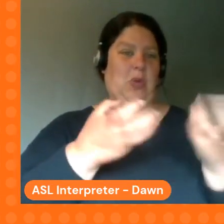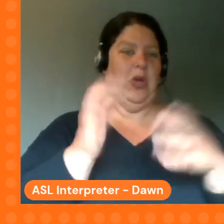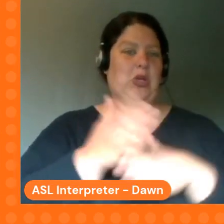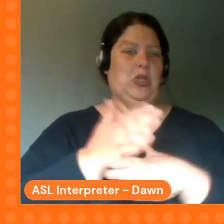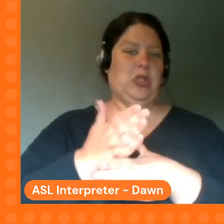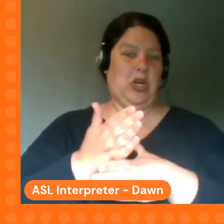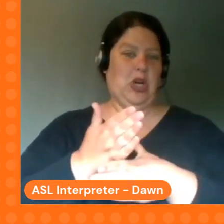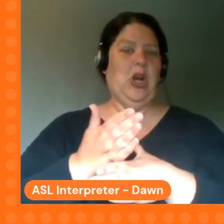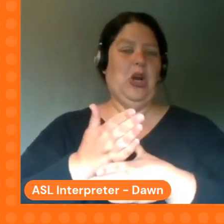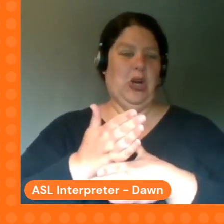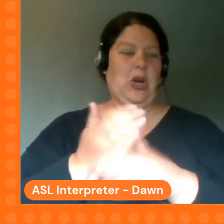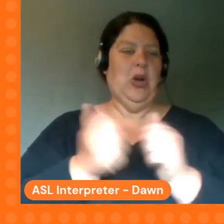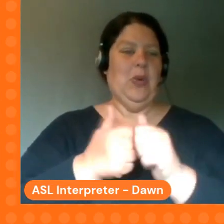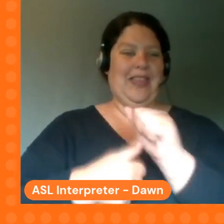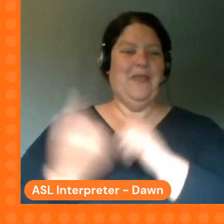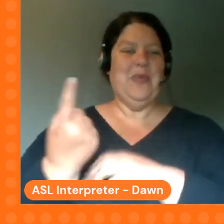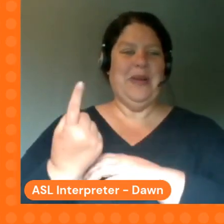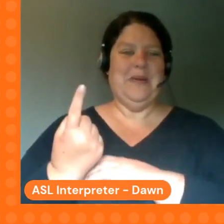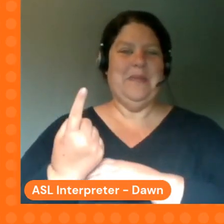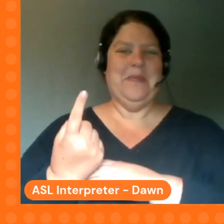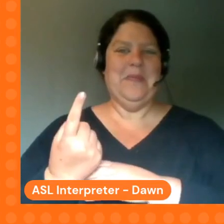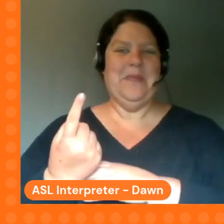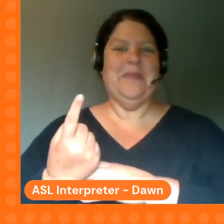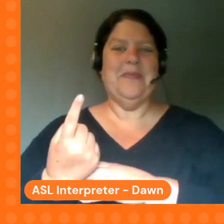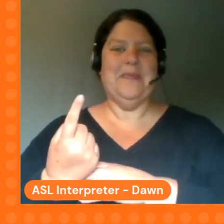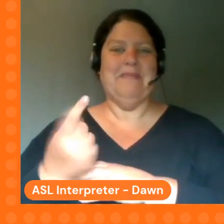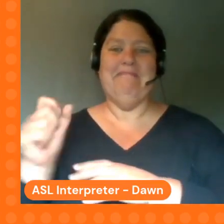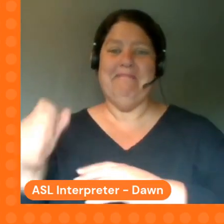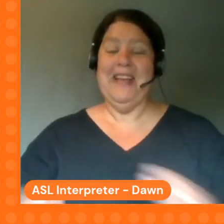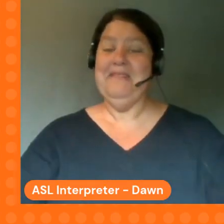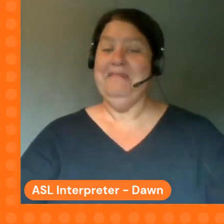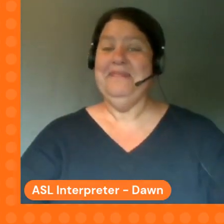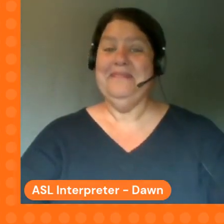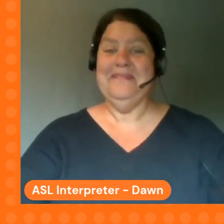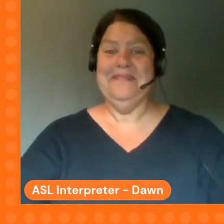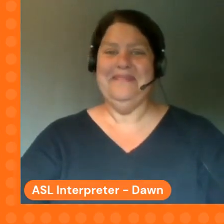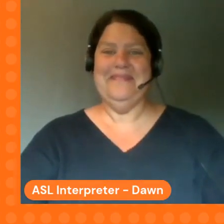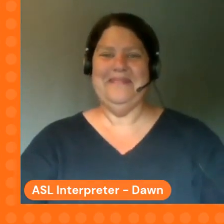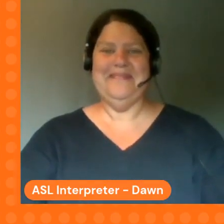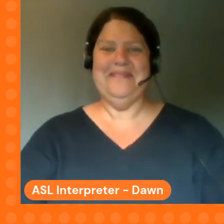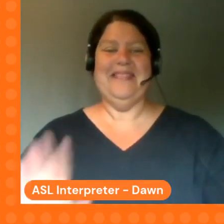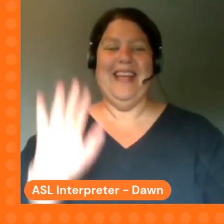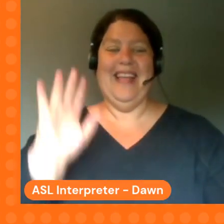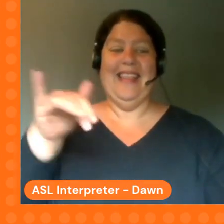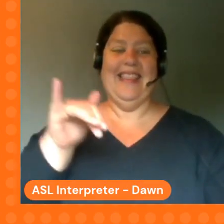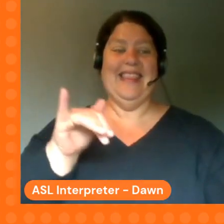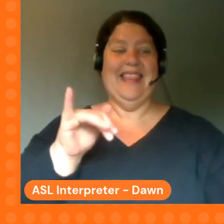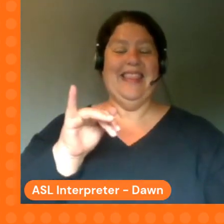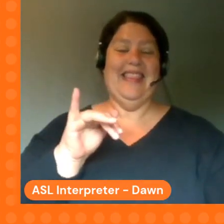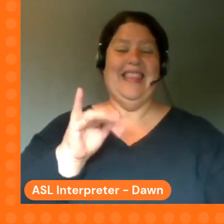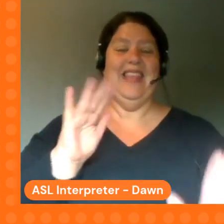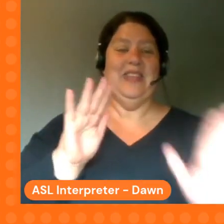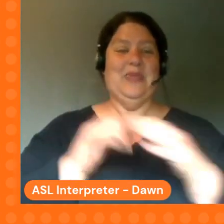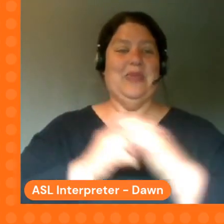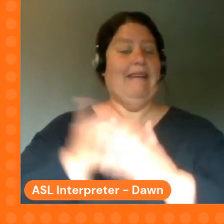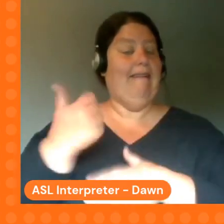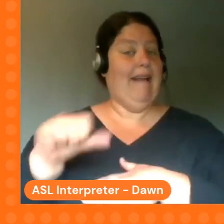everybody. Um, yeah, that's super interesting. Anything else to add to that